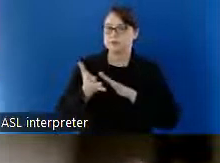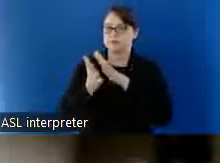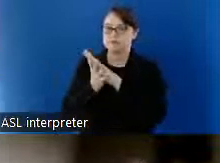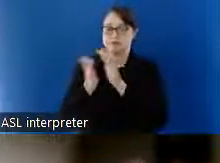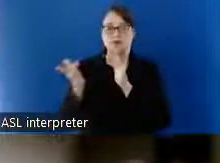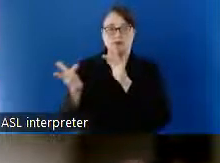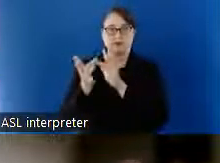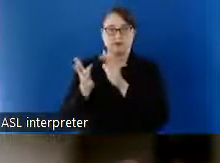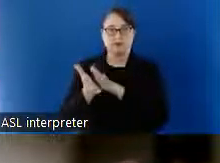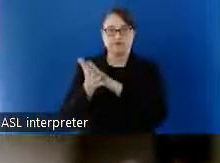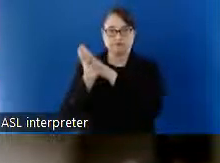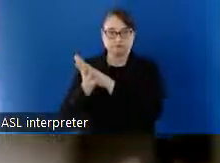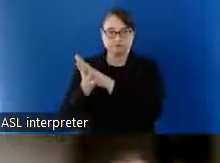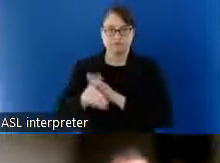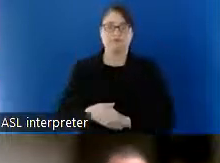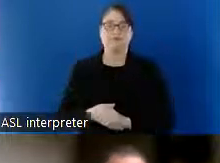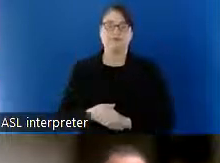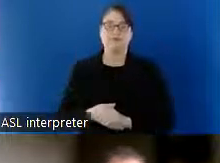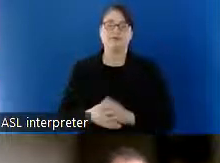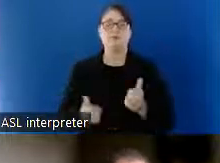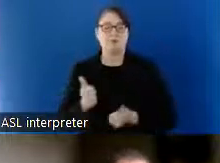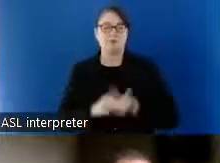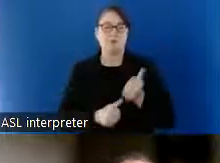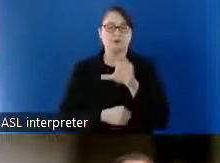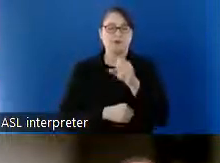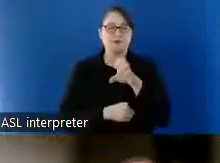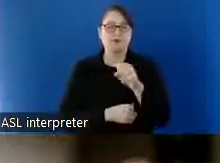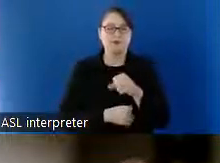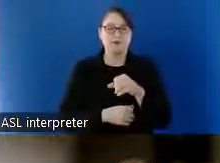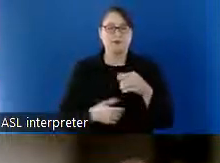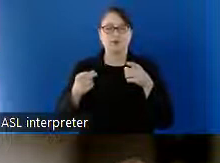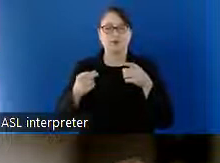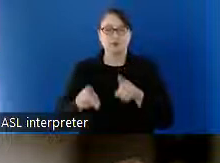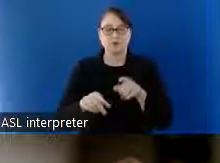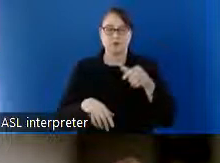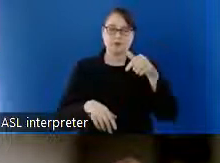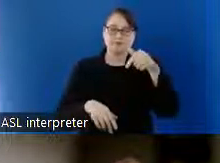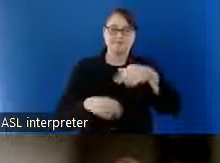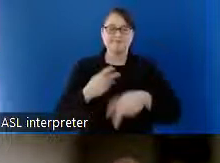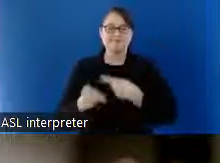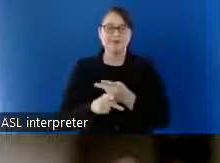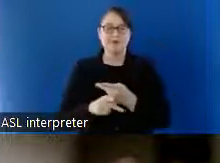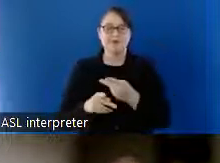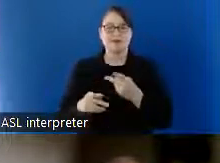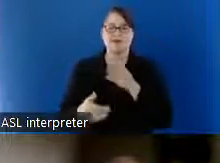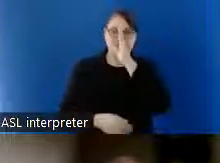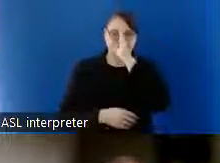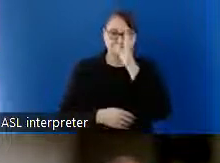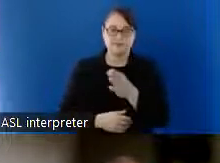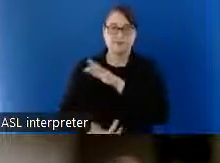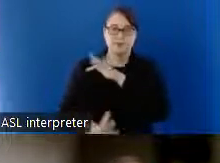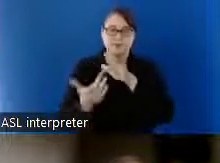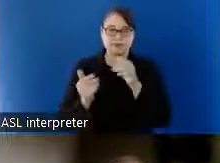cases are reported through this type of transmission. This type of transmission includes direct contact with rash